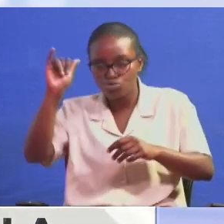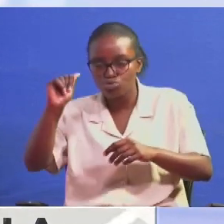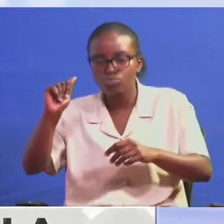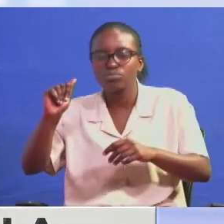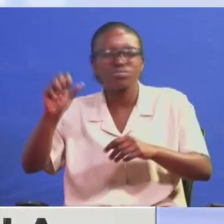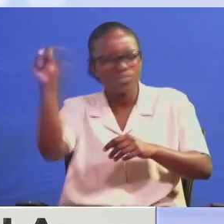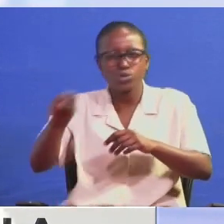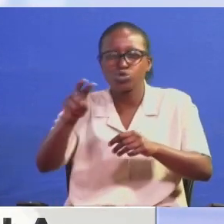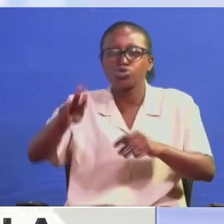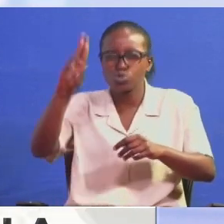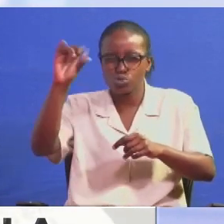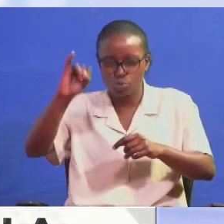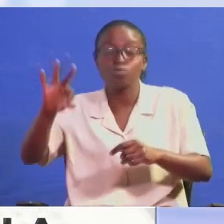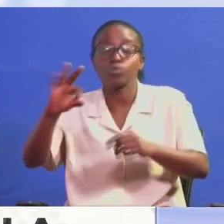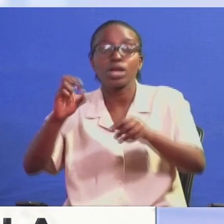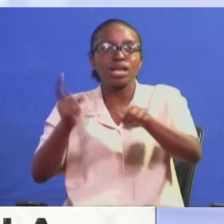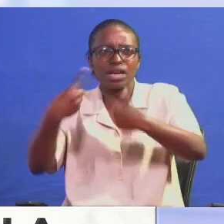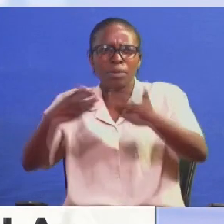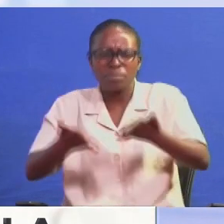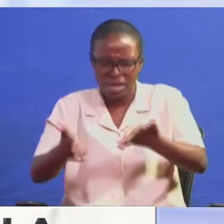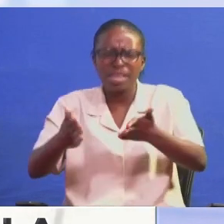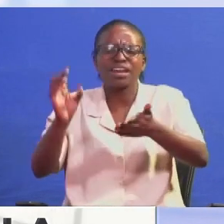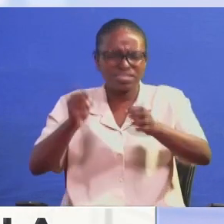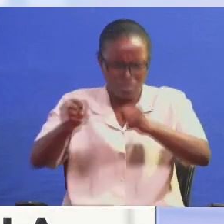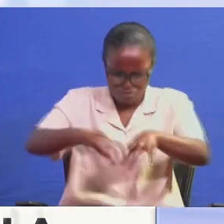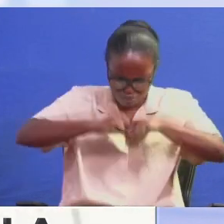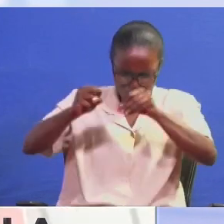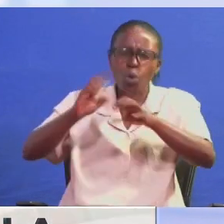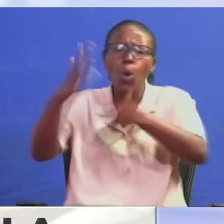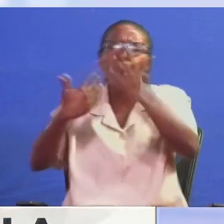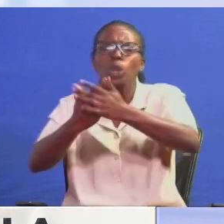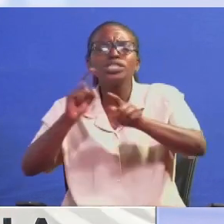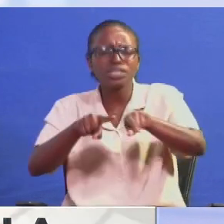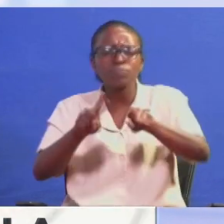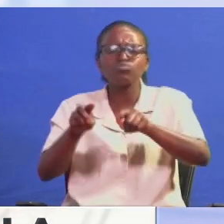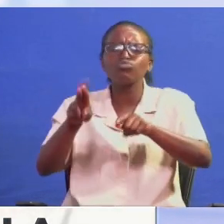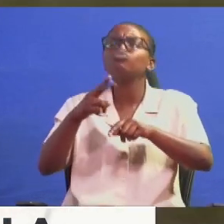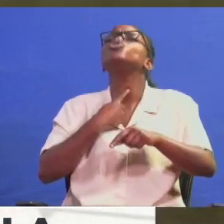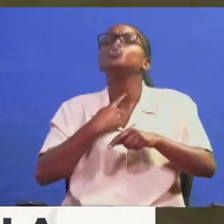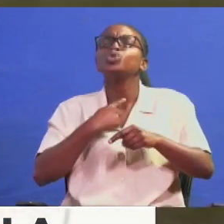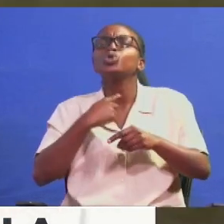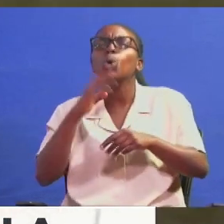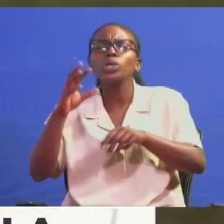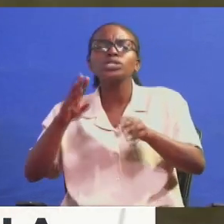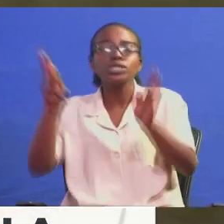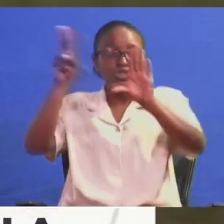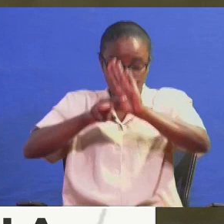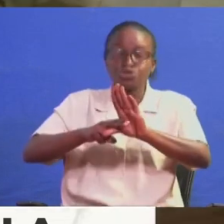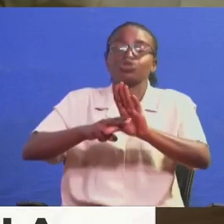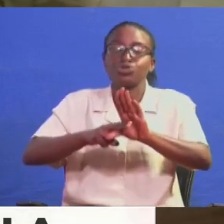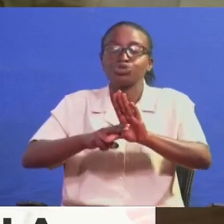today. This comes after she withdrew her candidacy for the African Union Commission chairperson position